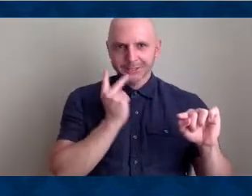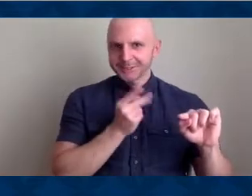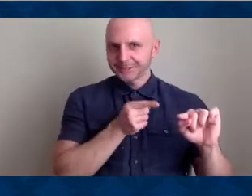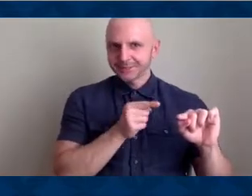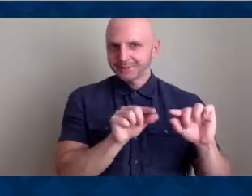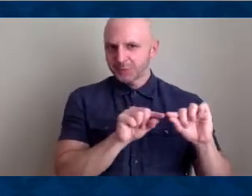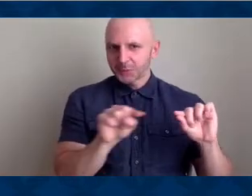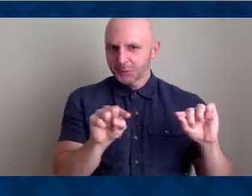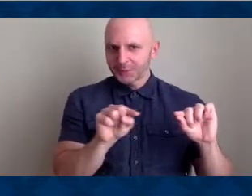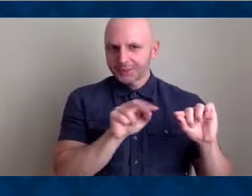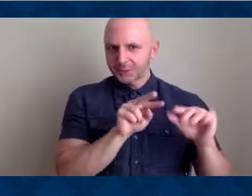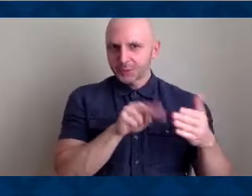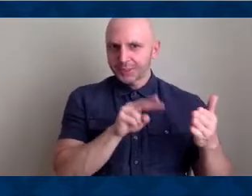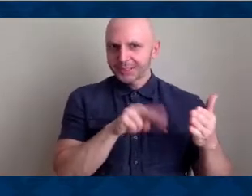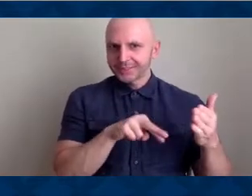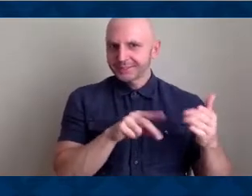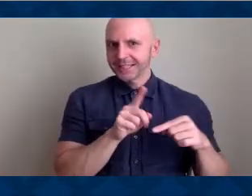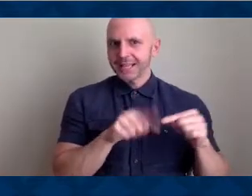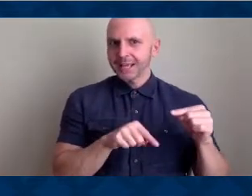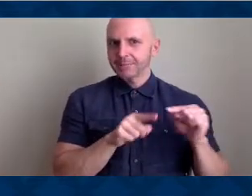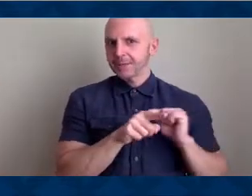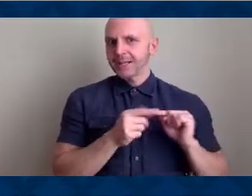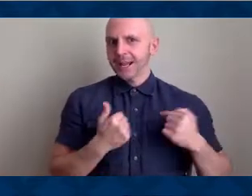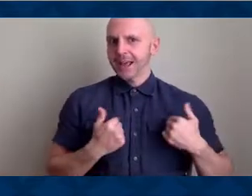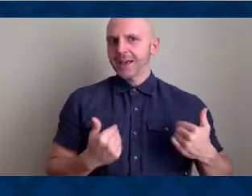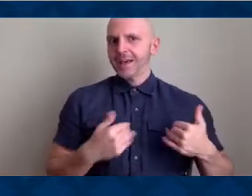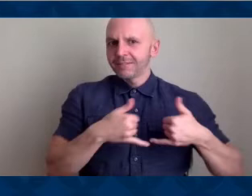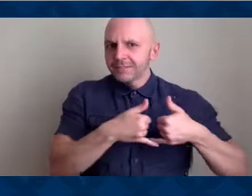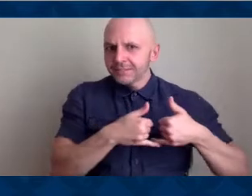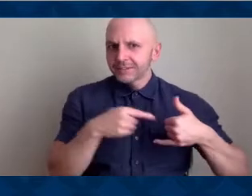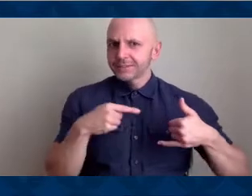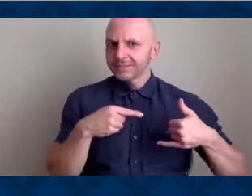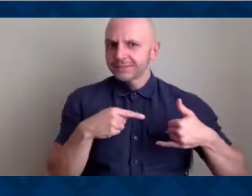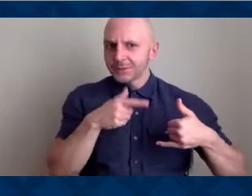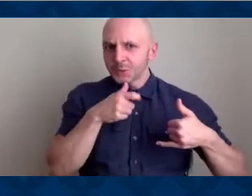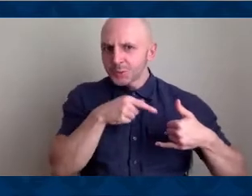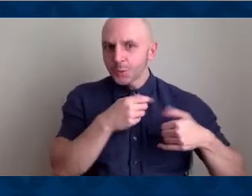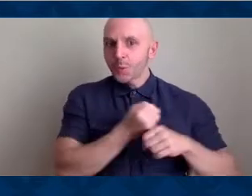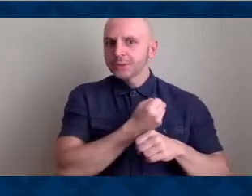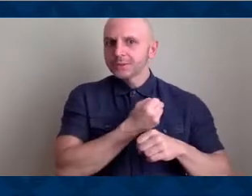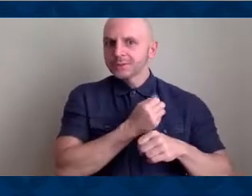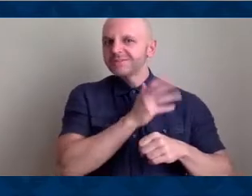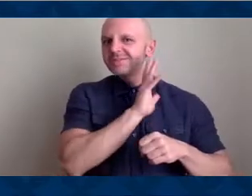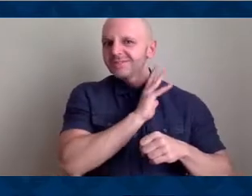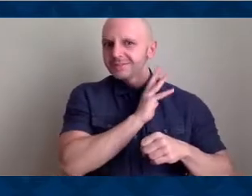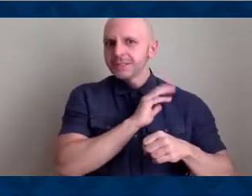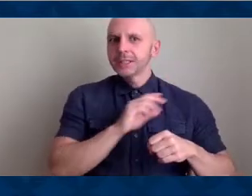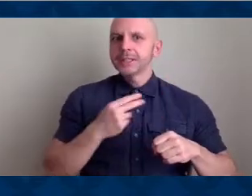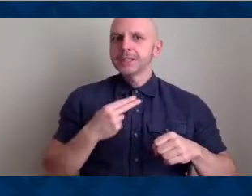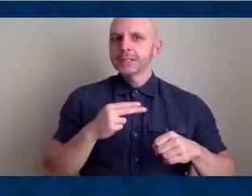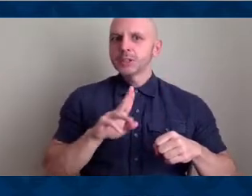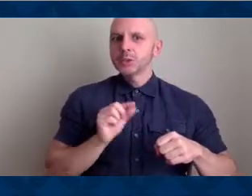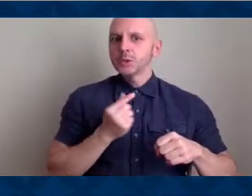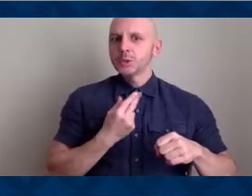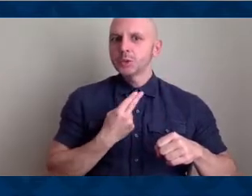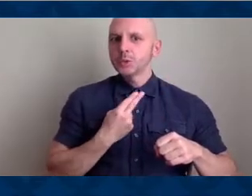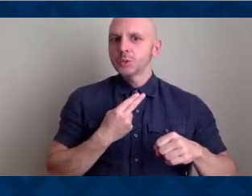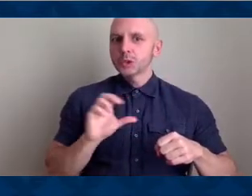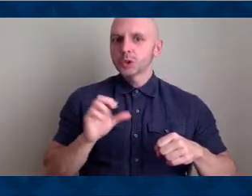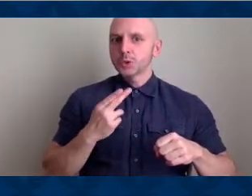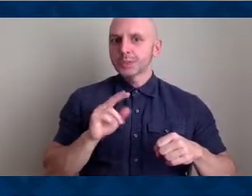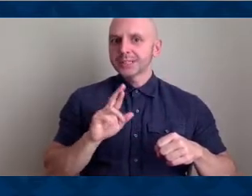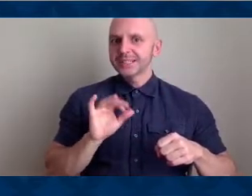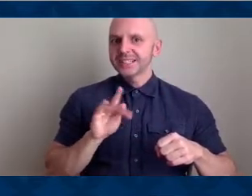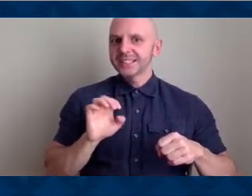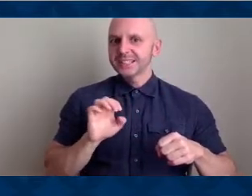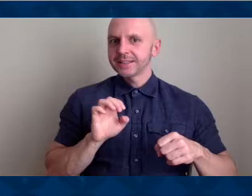number of award recipients. I think that's Hugh Christie on the left, Toronto labor law lawyer,